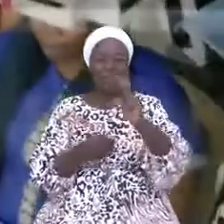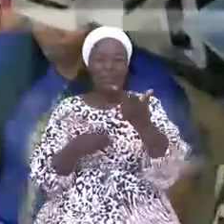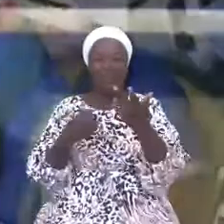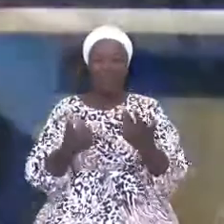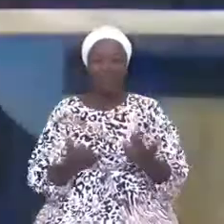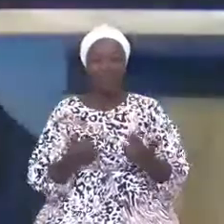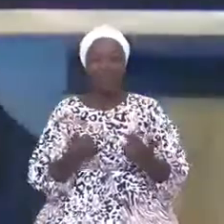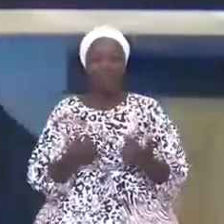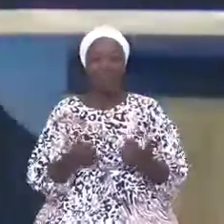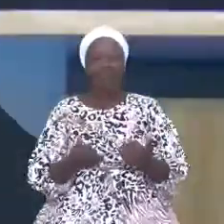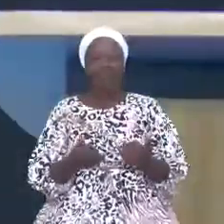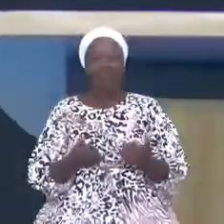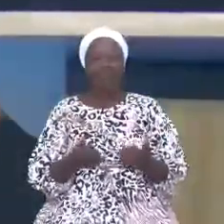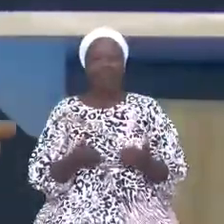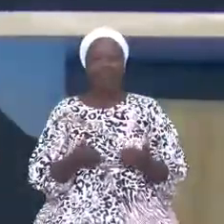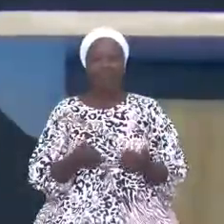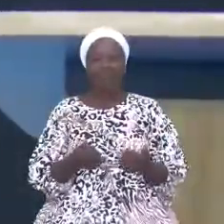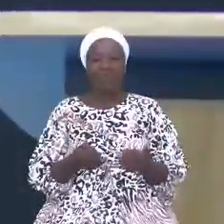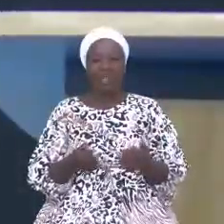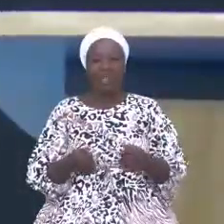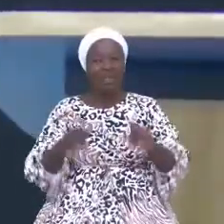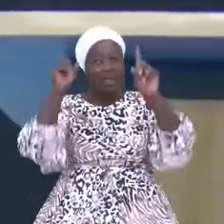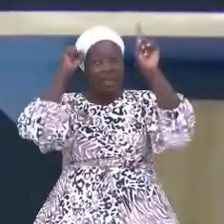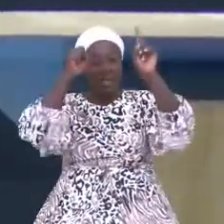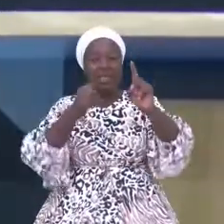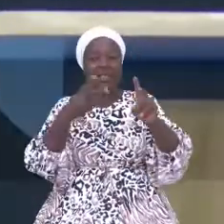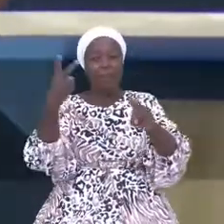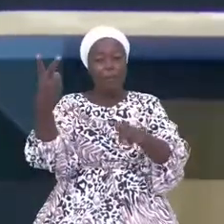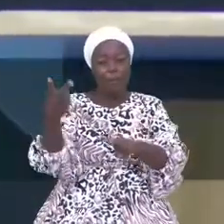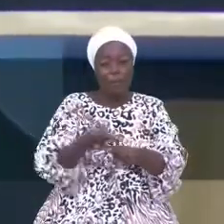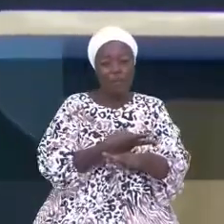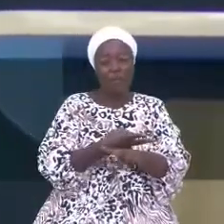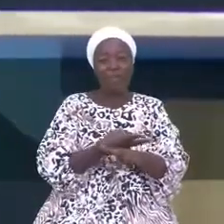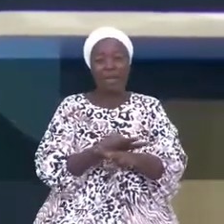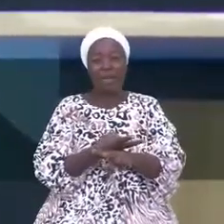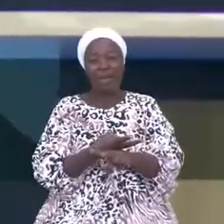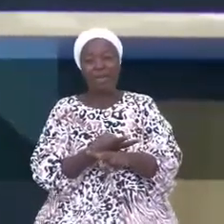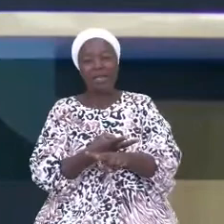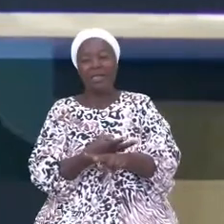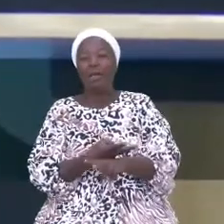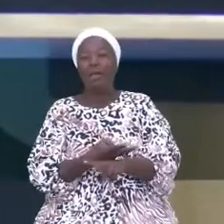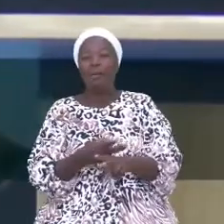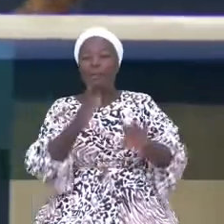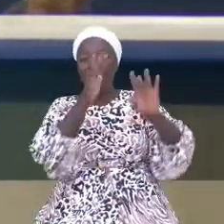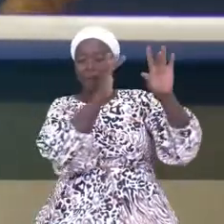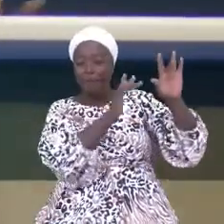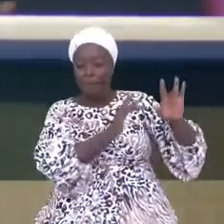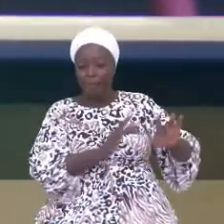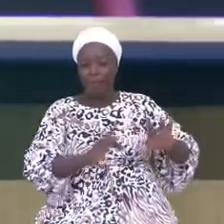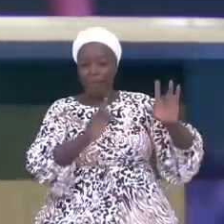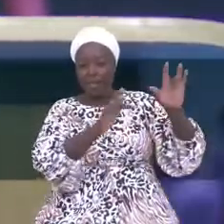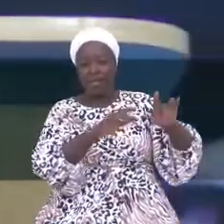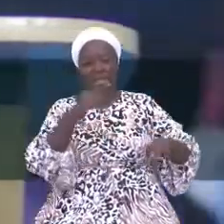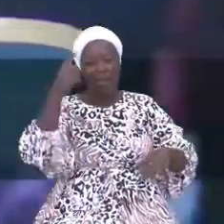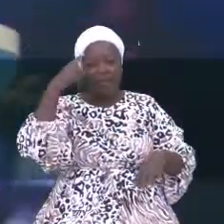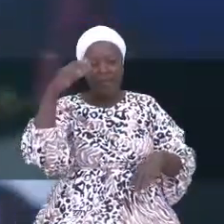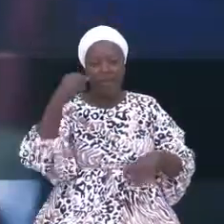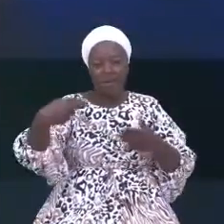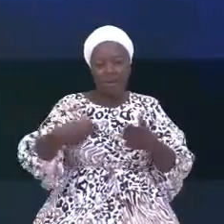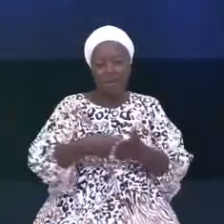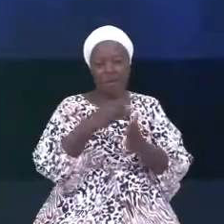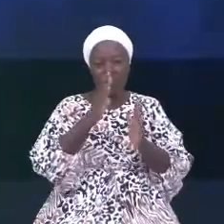three is multiplied mercy. Multiplied for the renewal of